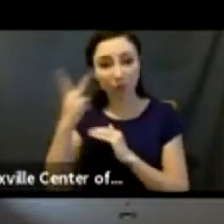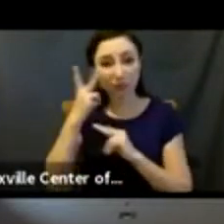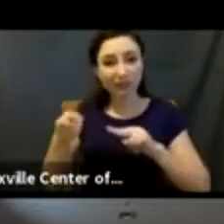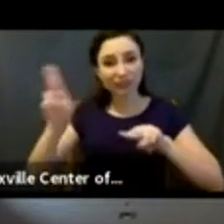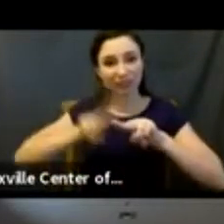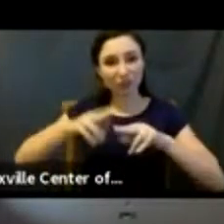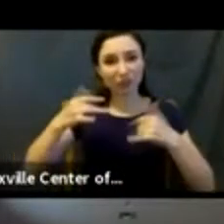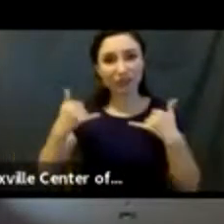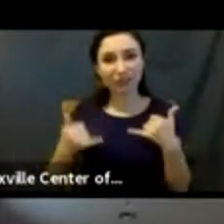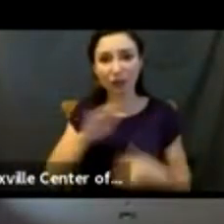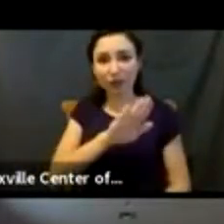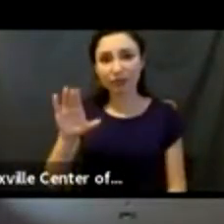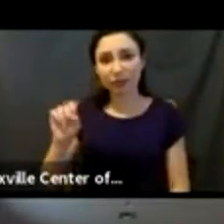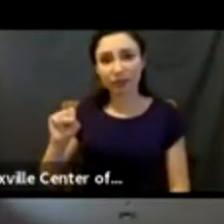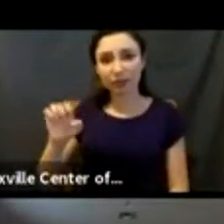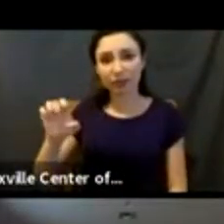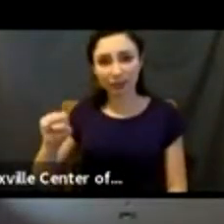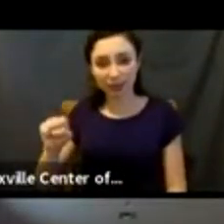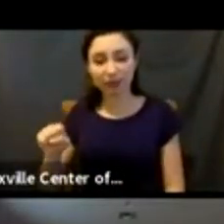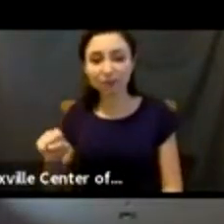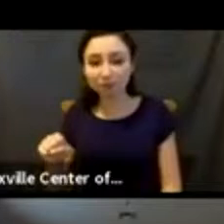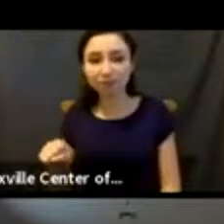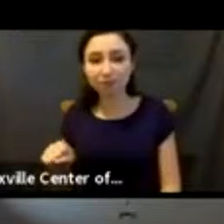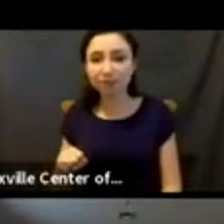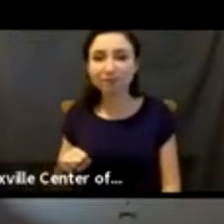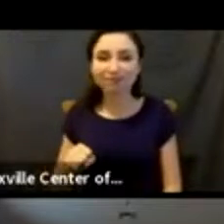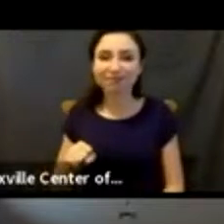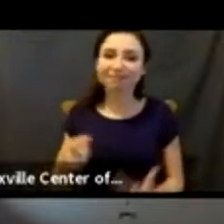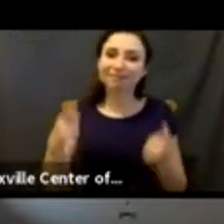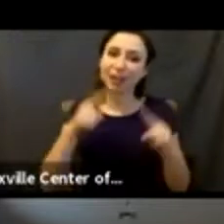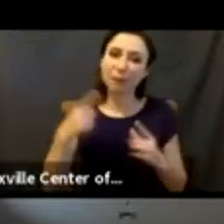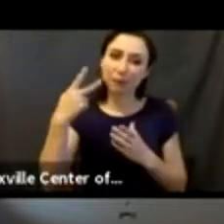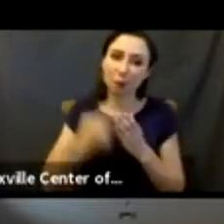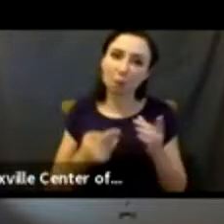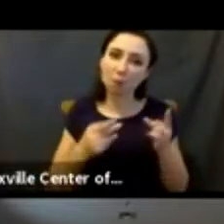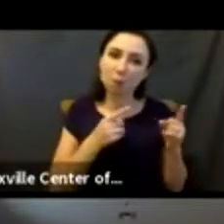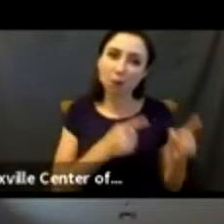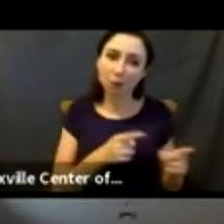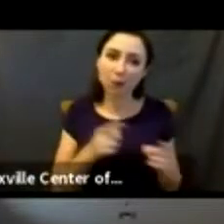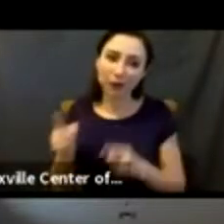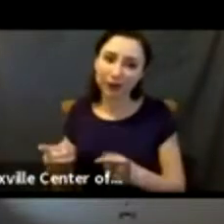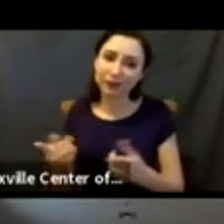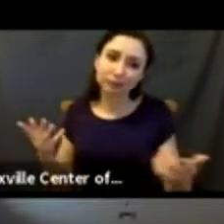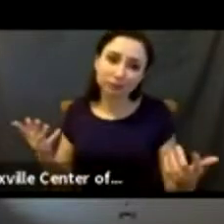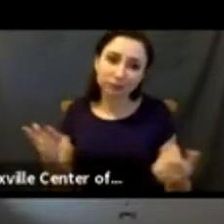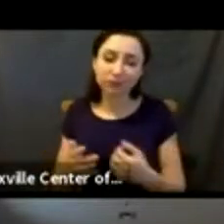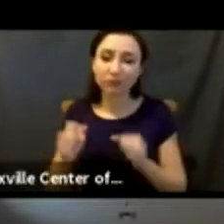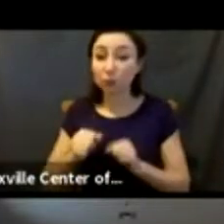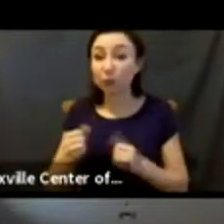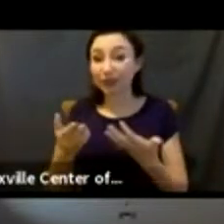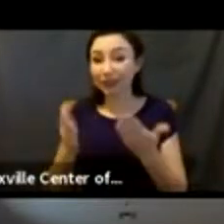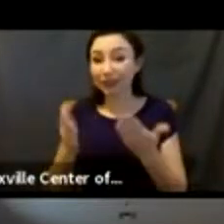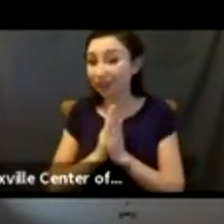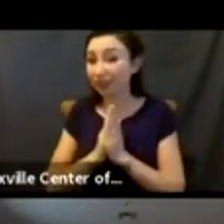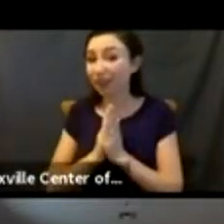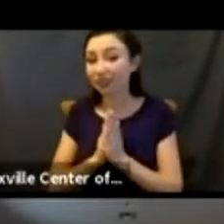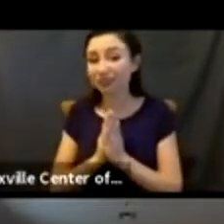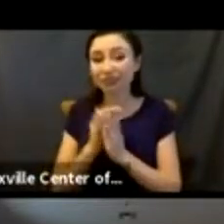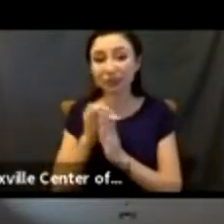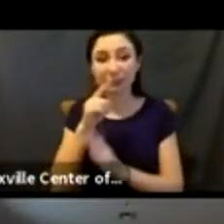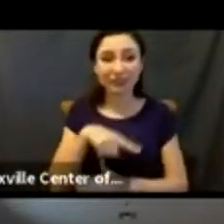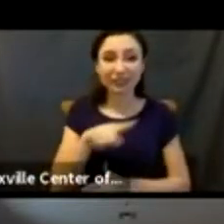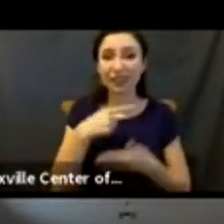their cases. So it's kind of gone both ways. We can ask, because they certainly talk to the CDC